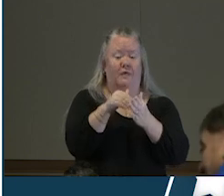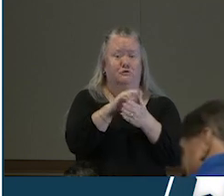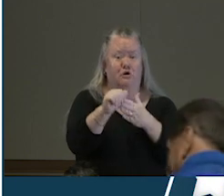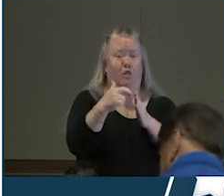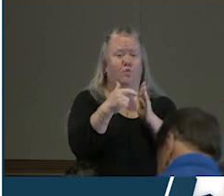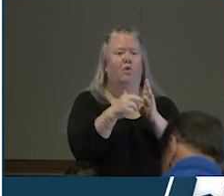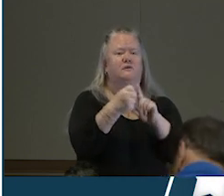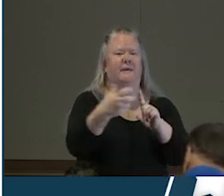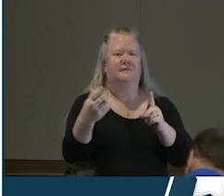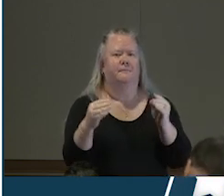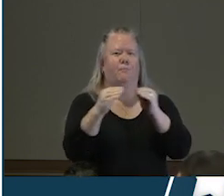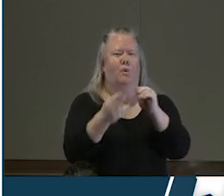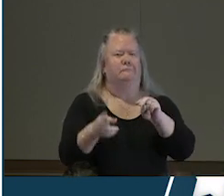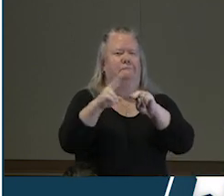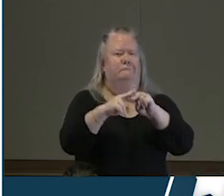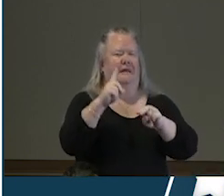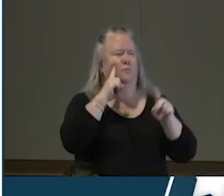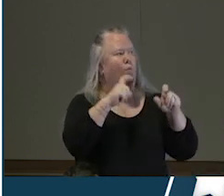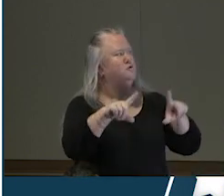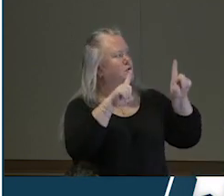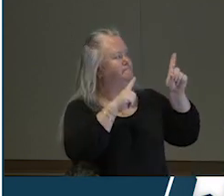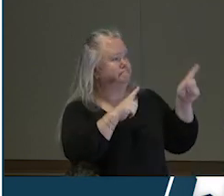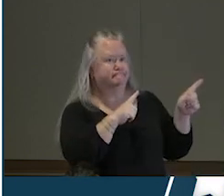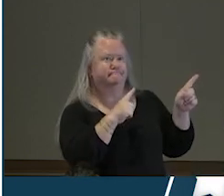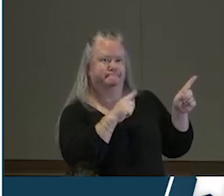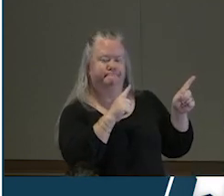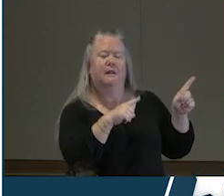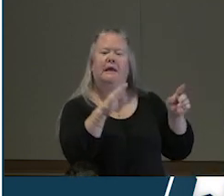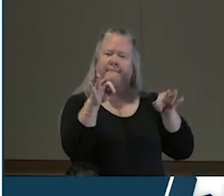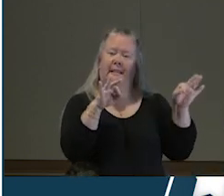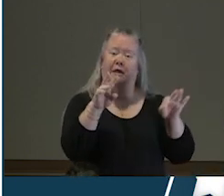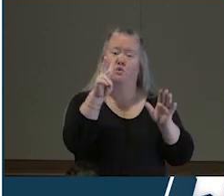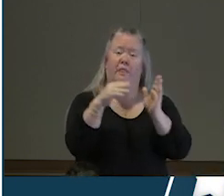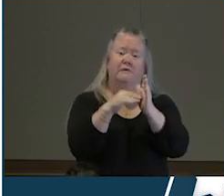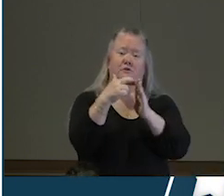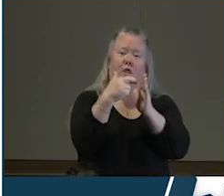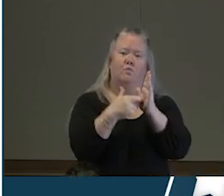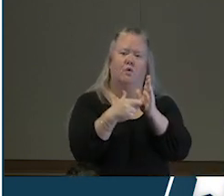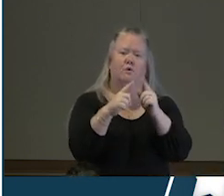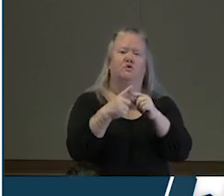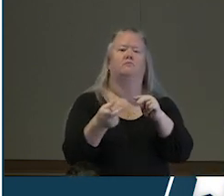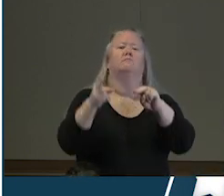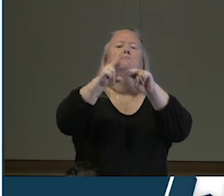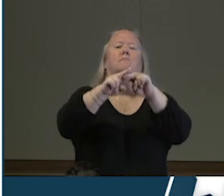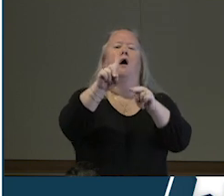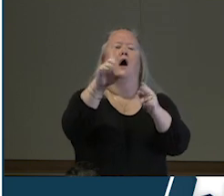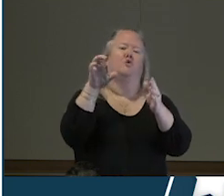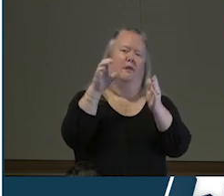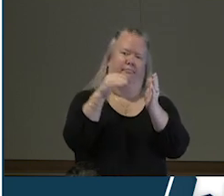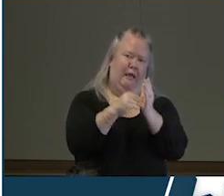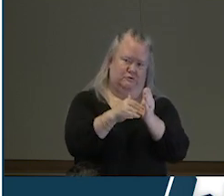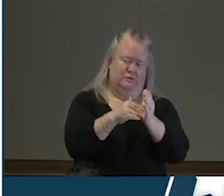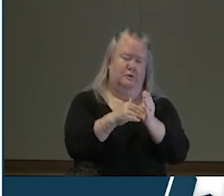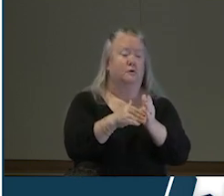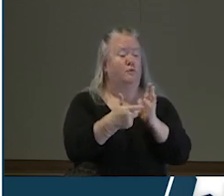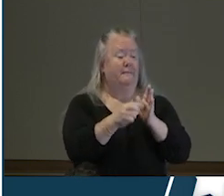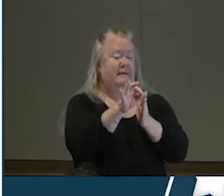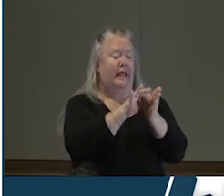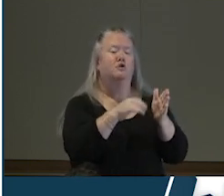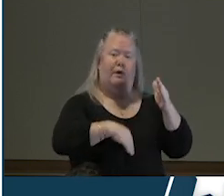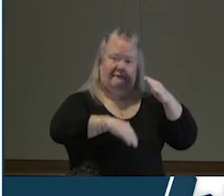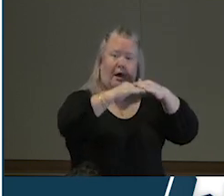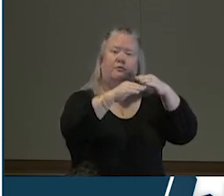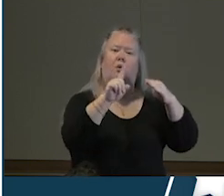rule. I think we should have a slide on it. There we go. Expands that $2,000 rule to $100,000, right? So now in that account, you could have